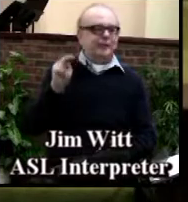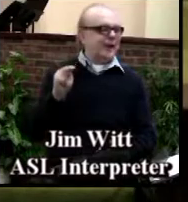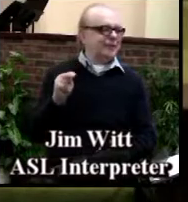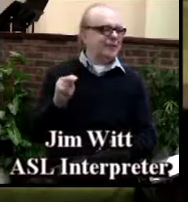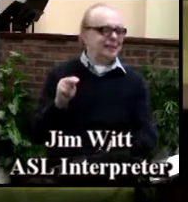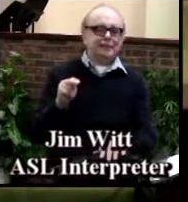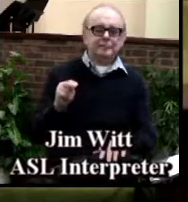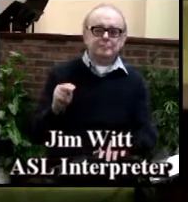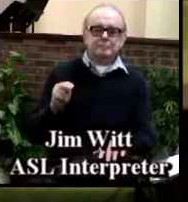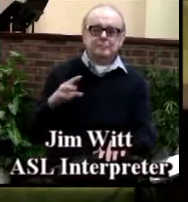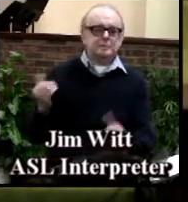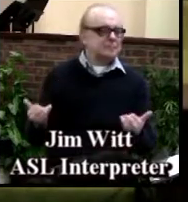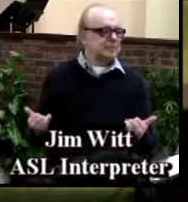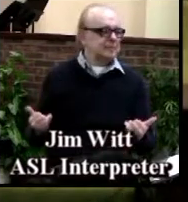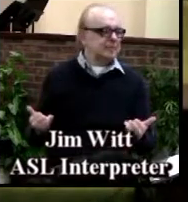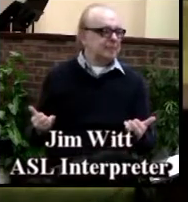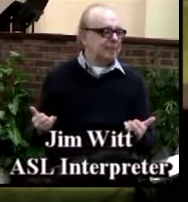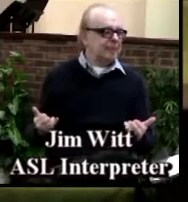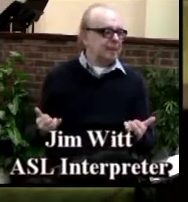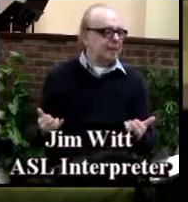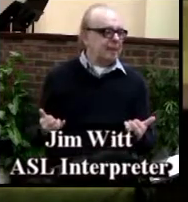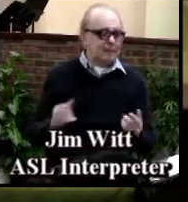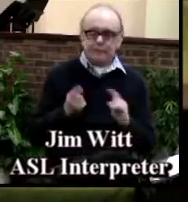And today, I'm kind of mismatched, okay?